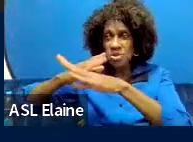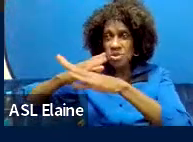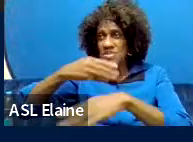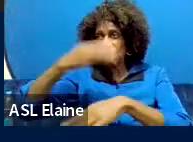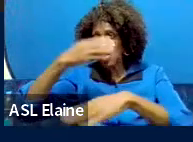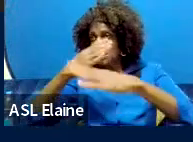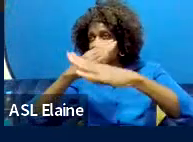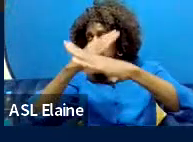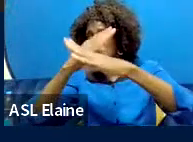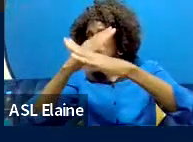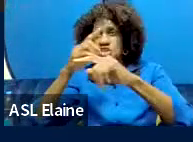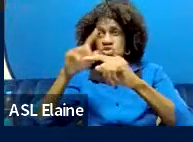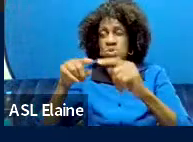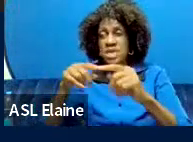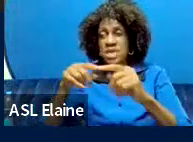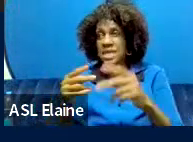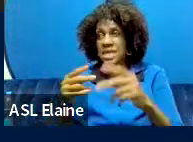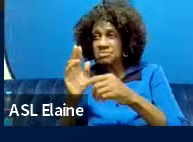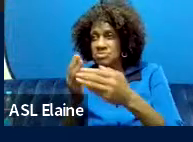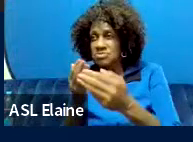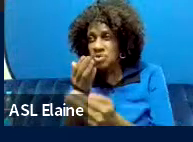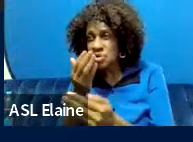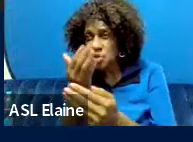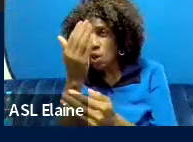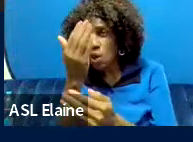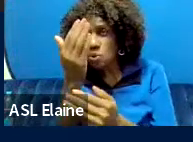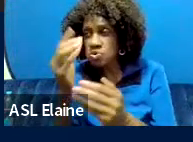you that prevents you from getting closer to the